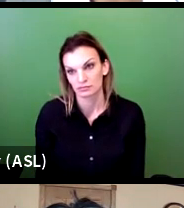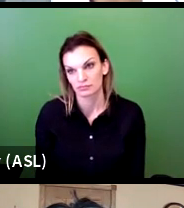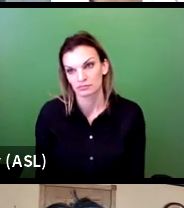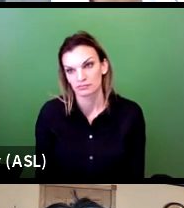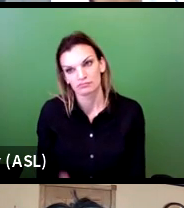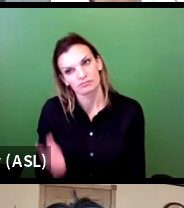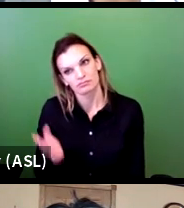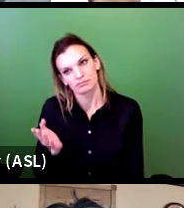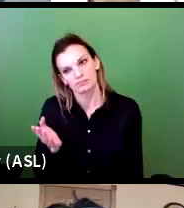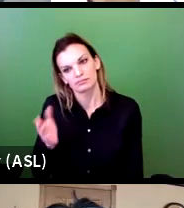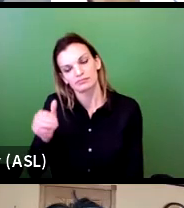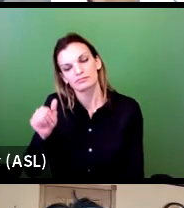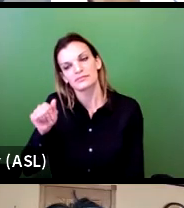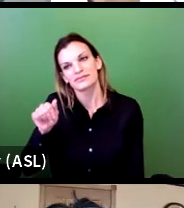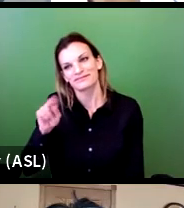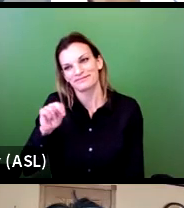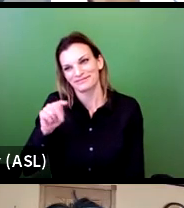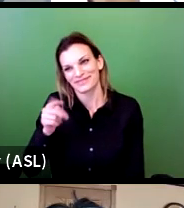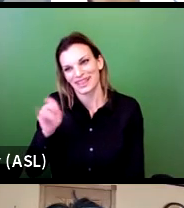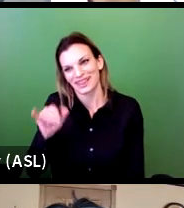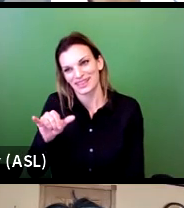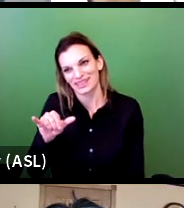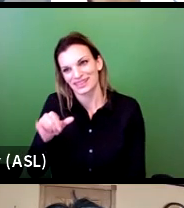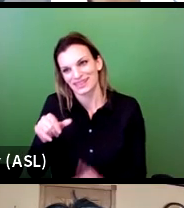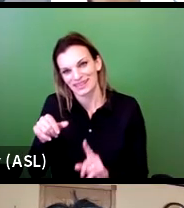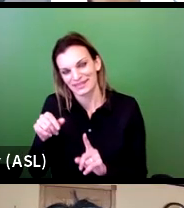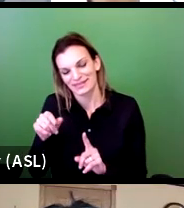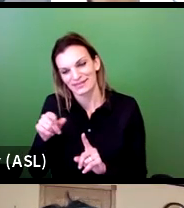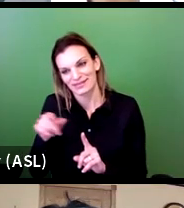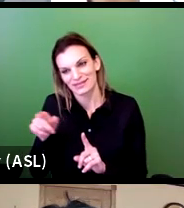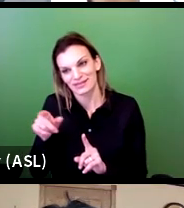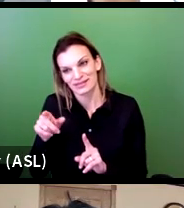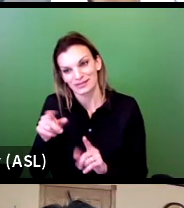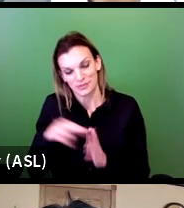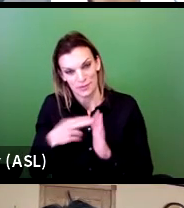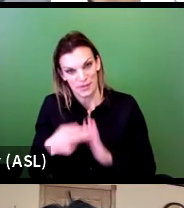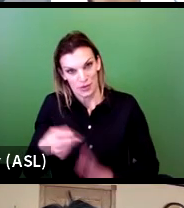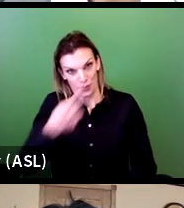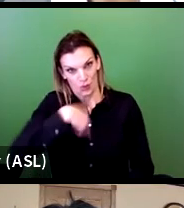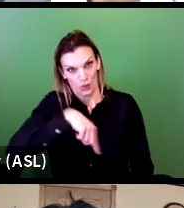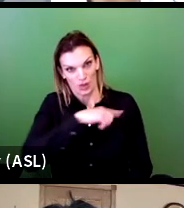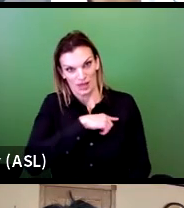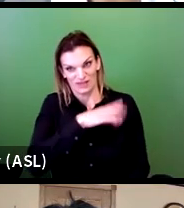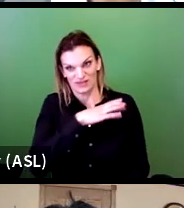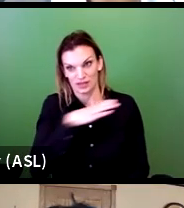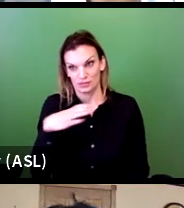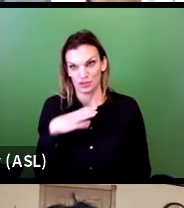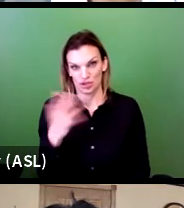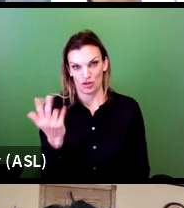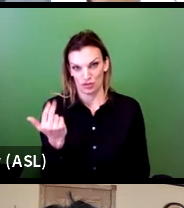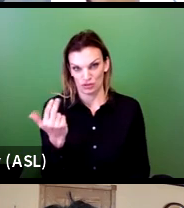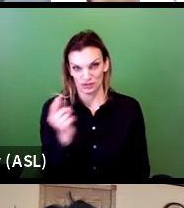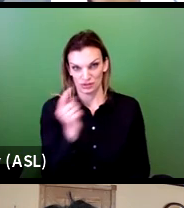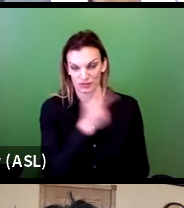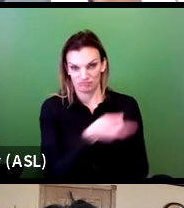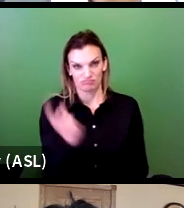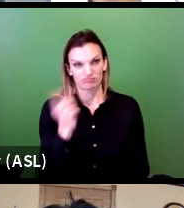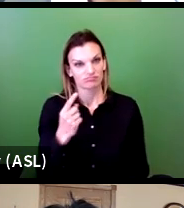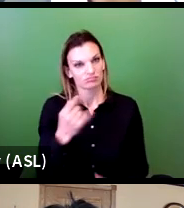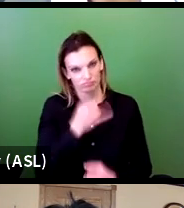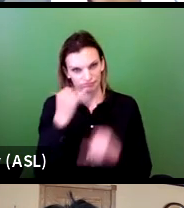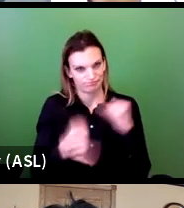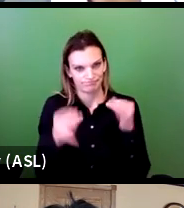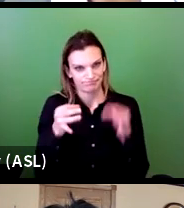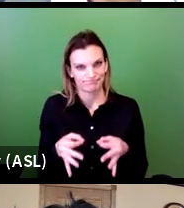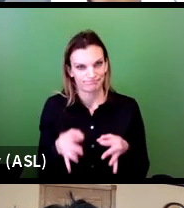So we, as a commission of 13, have the final say in whatever we do, even in whatever